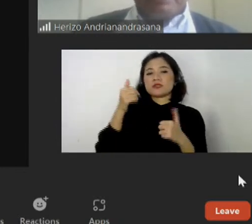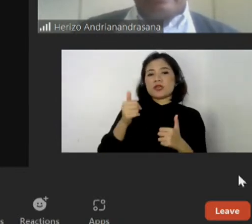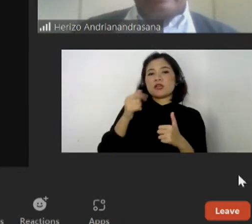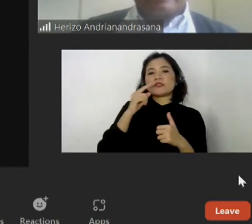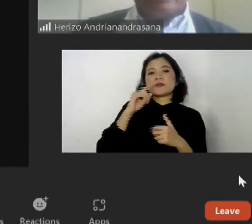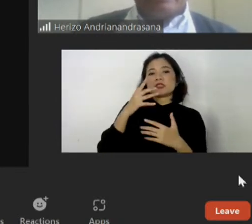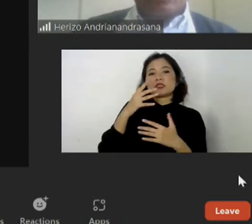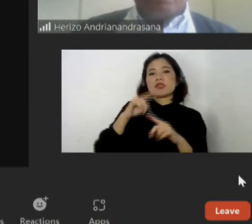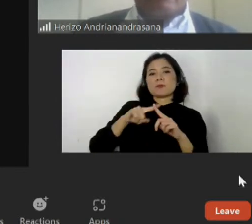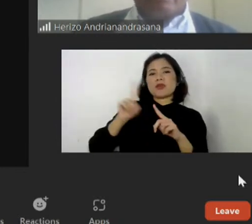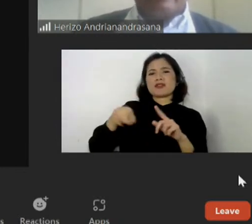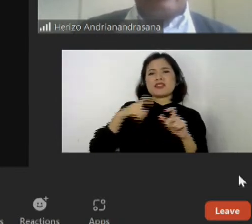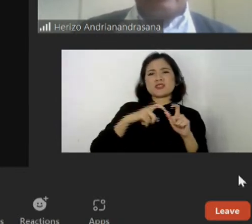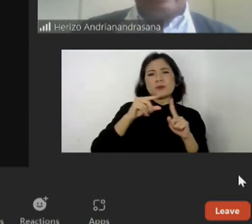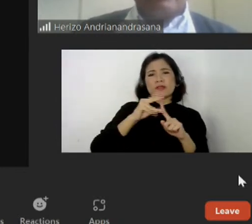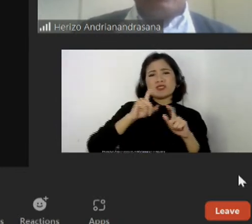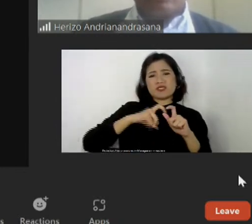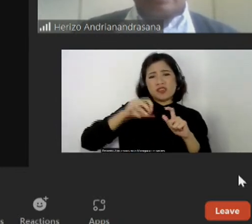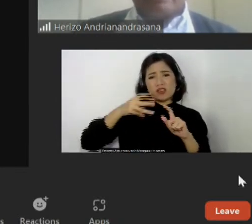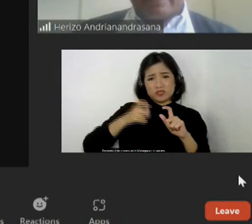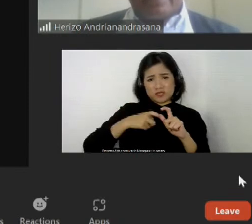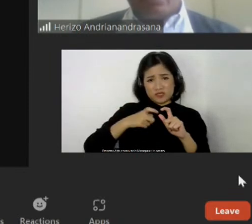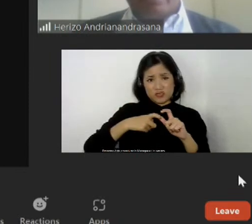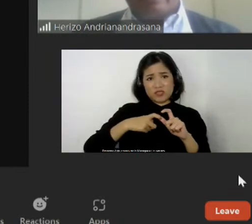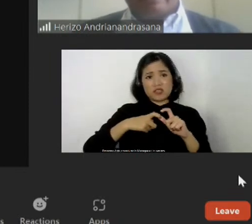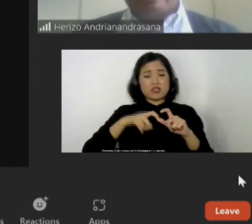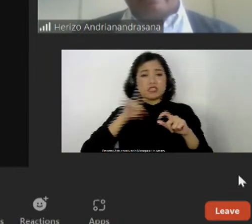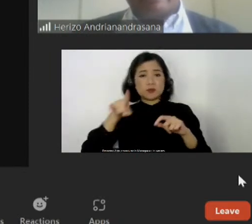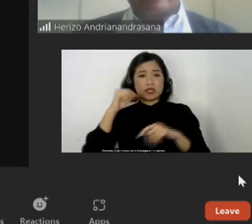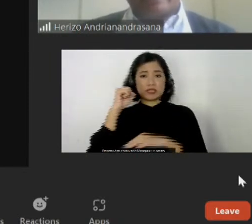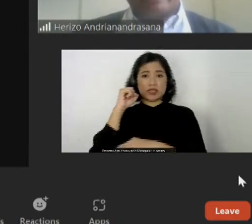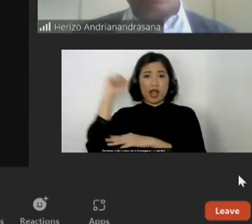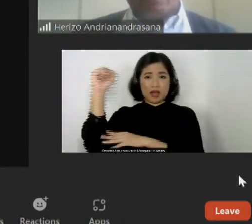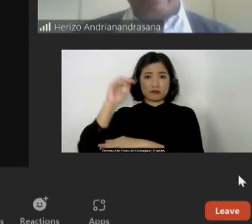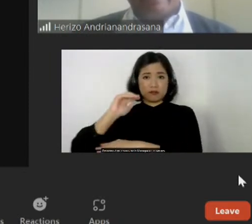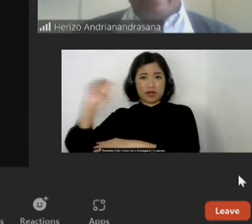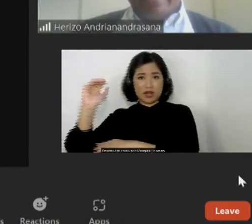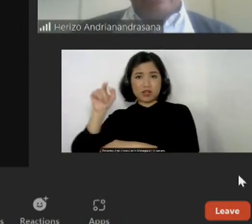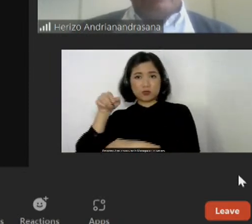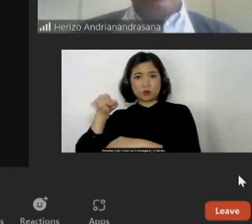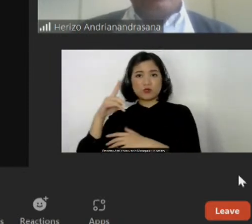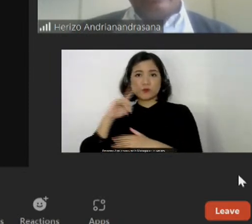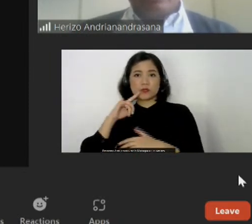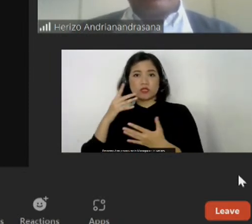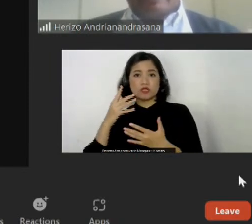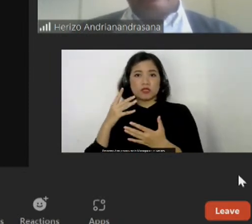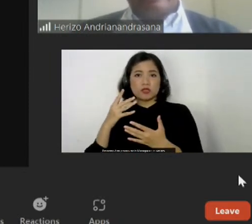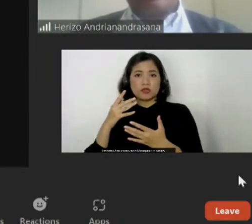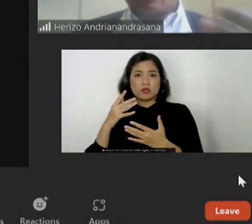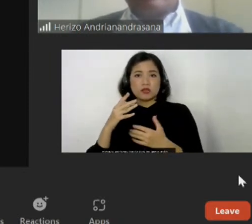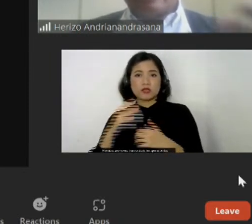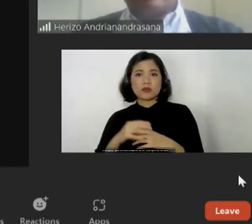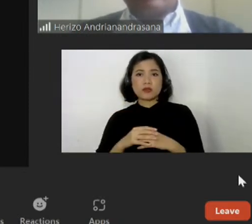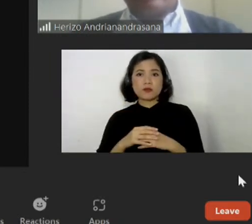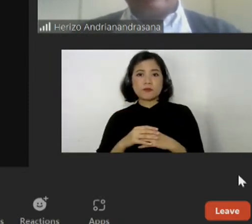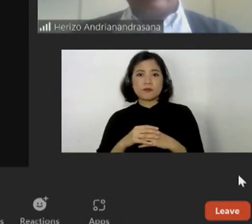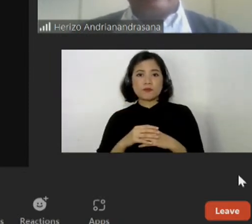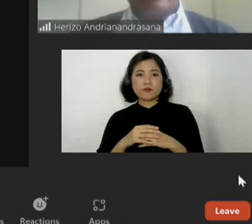that species on top right, which is the Fusa, that is our largest carnivore. And when he was there, he